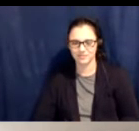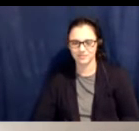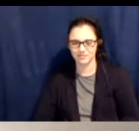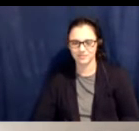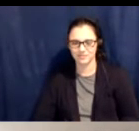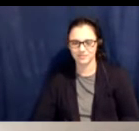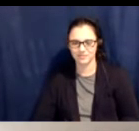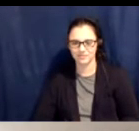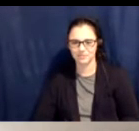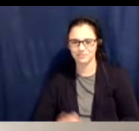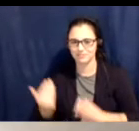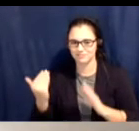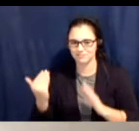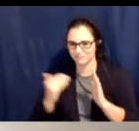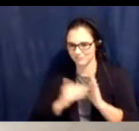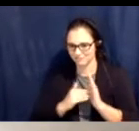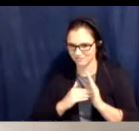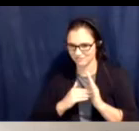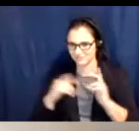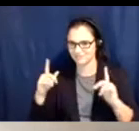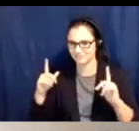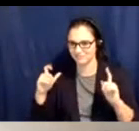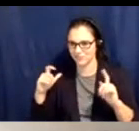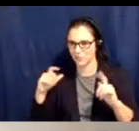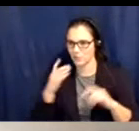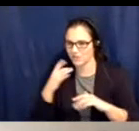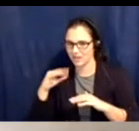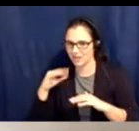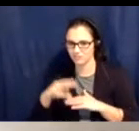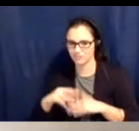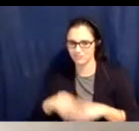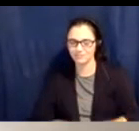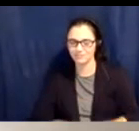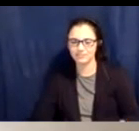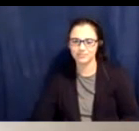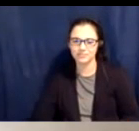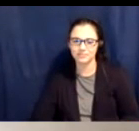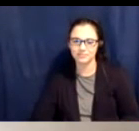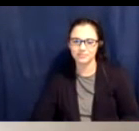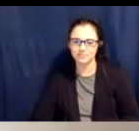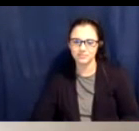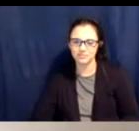Again, the Well, photo there- stream of light. Mm.